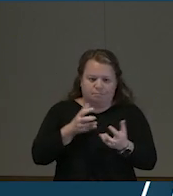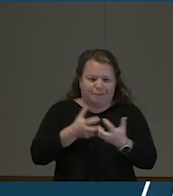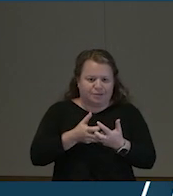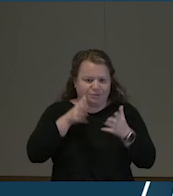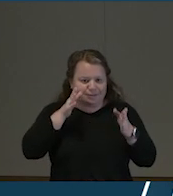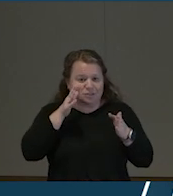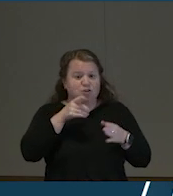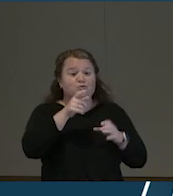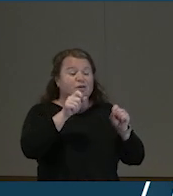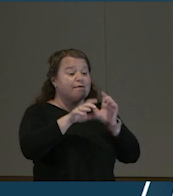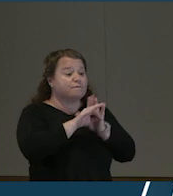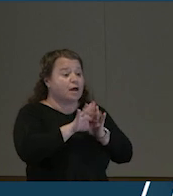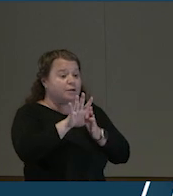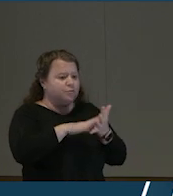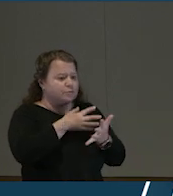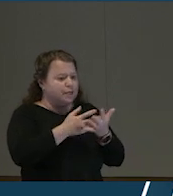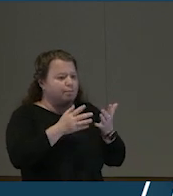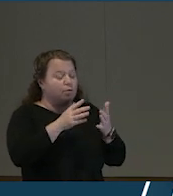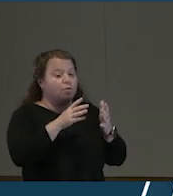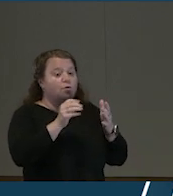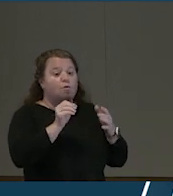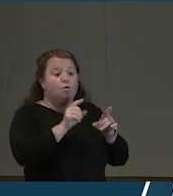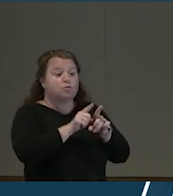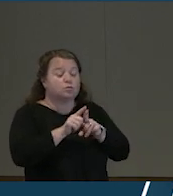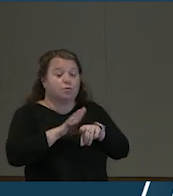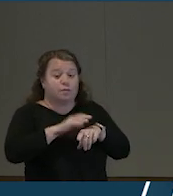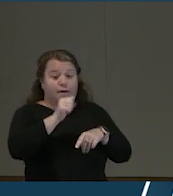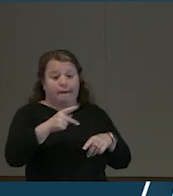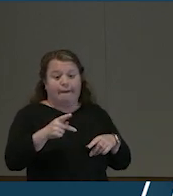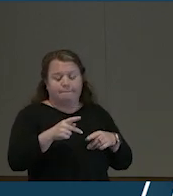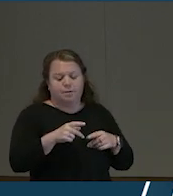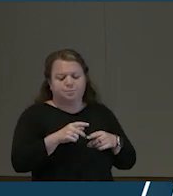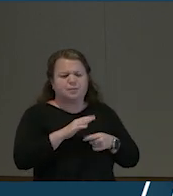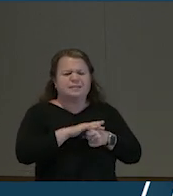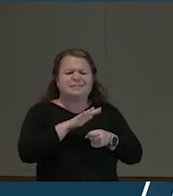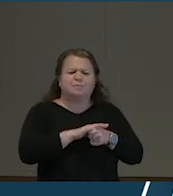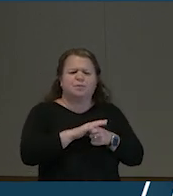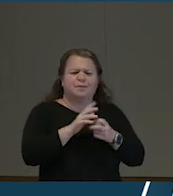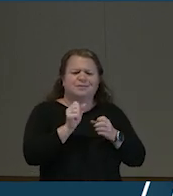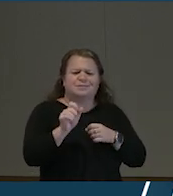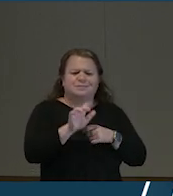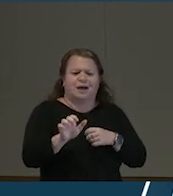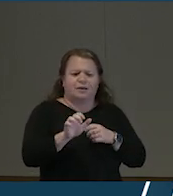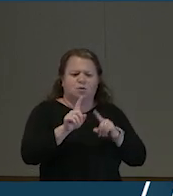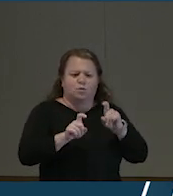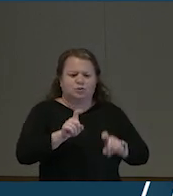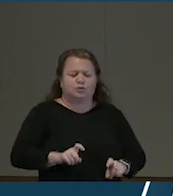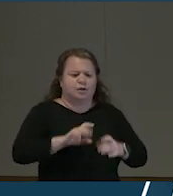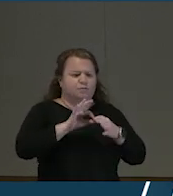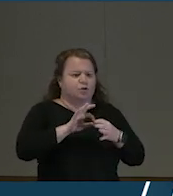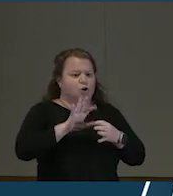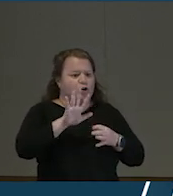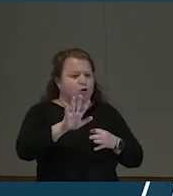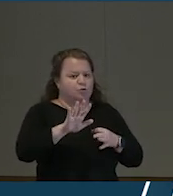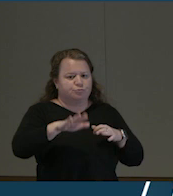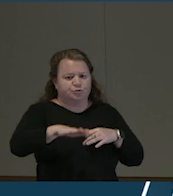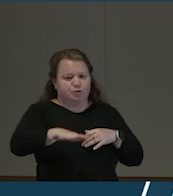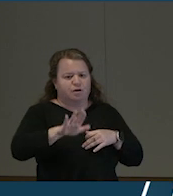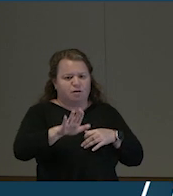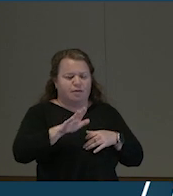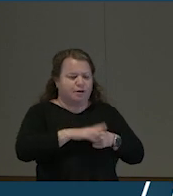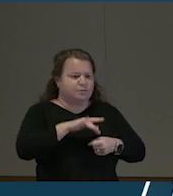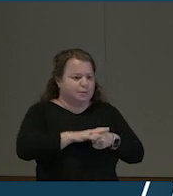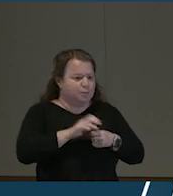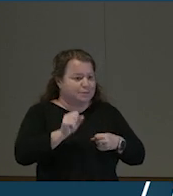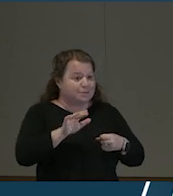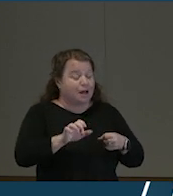your table, and it's also in the app, there's a temperament style questionnaire that you can do to learn more about your child's temperament style.